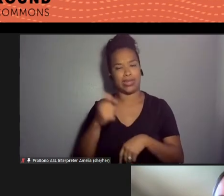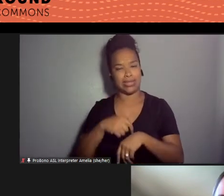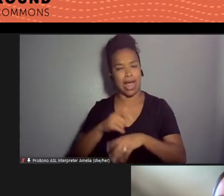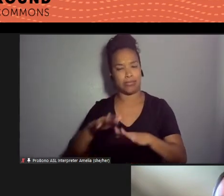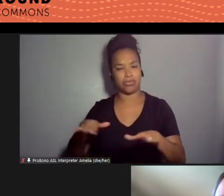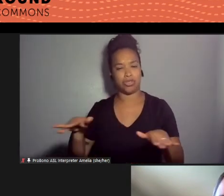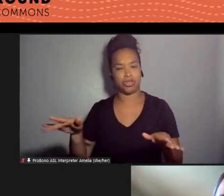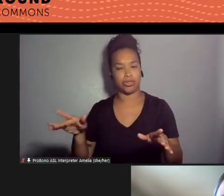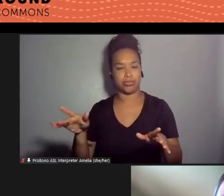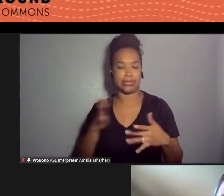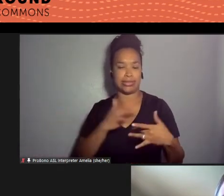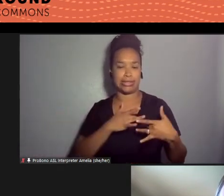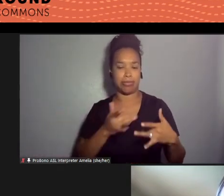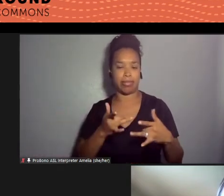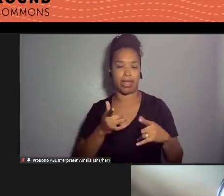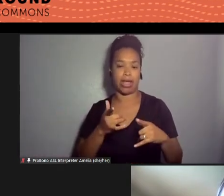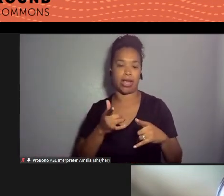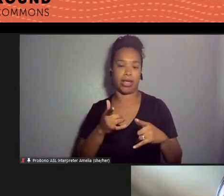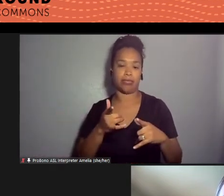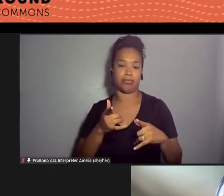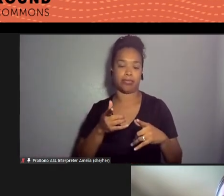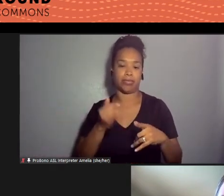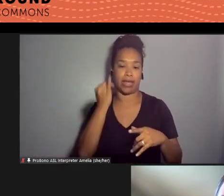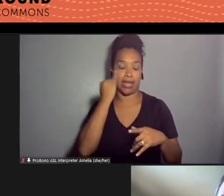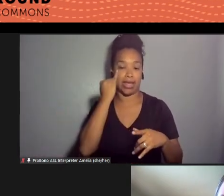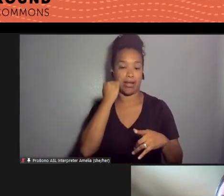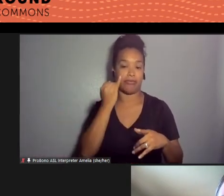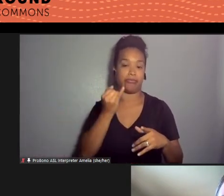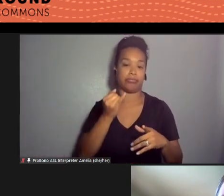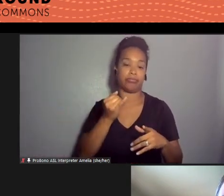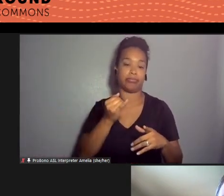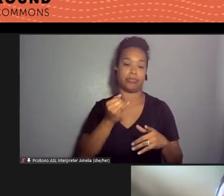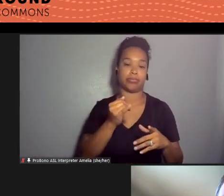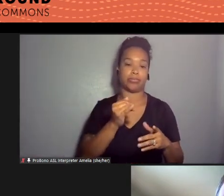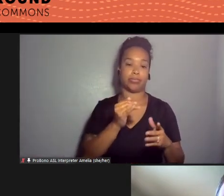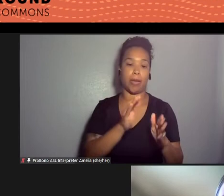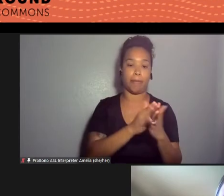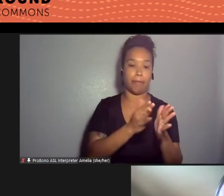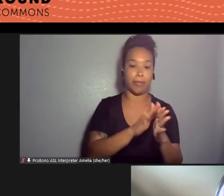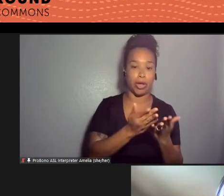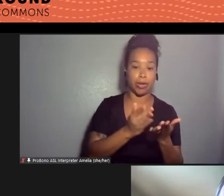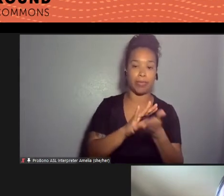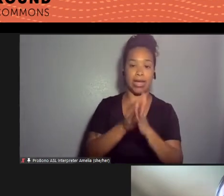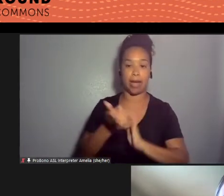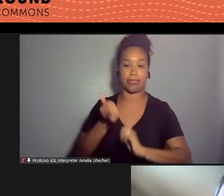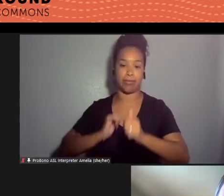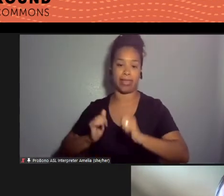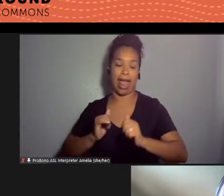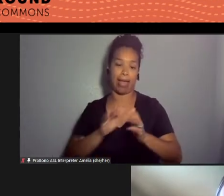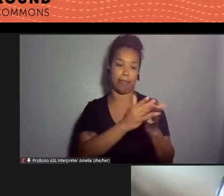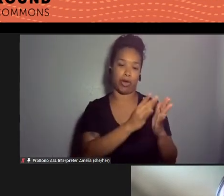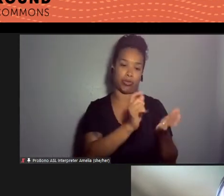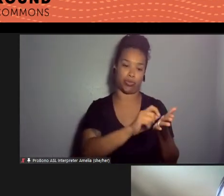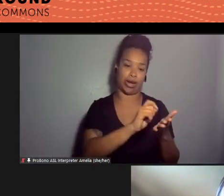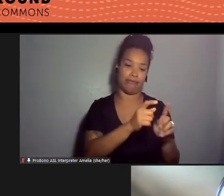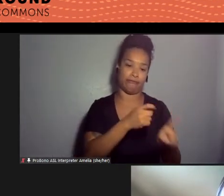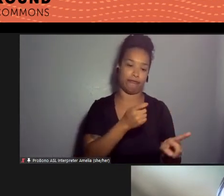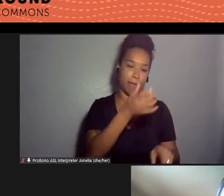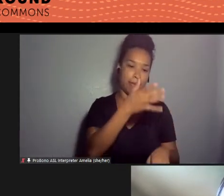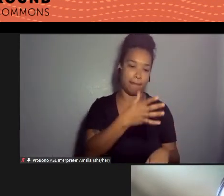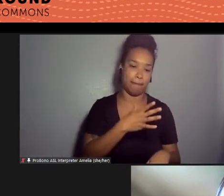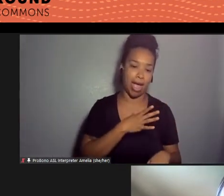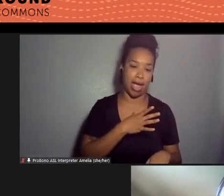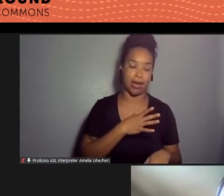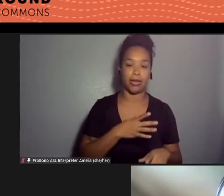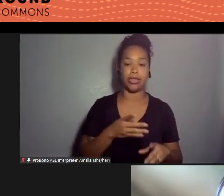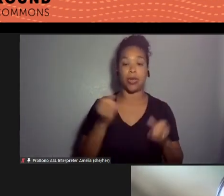by a man. So that's what started me on this journey of going, there are so many stories that aren't being told. And the ones